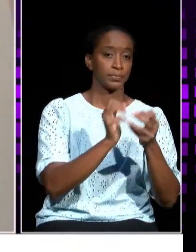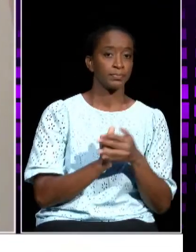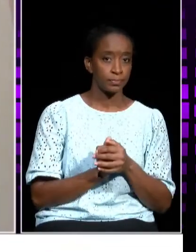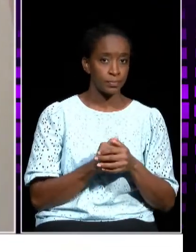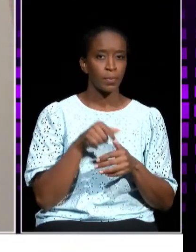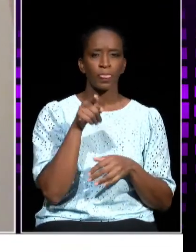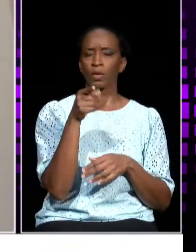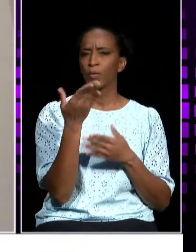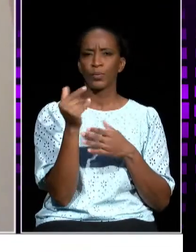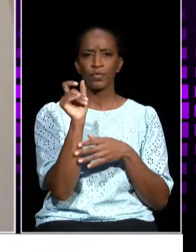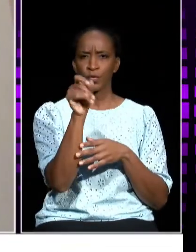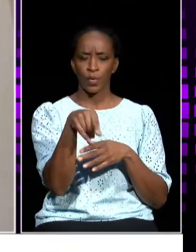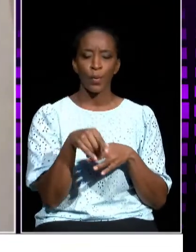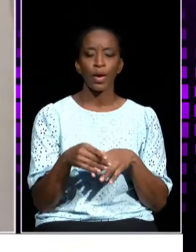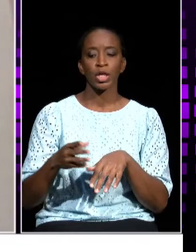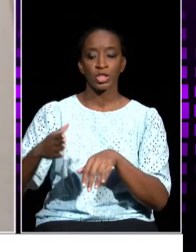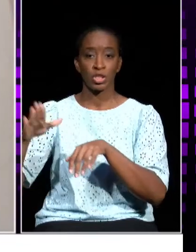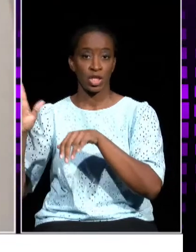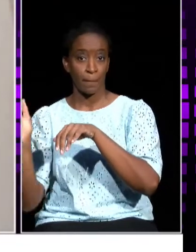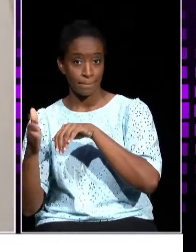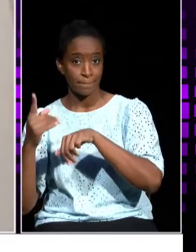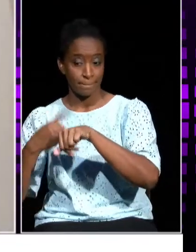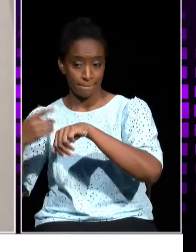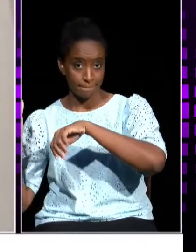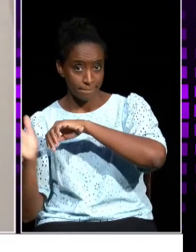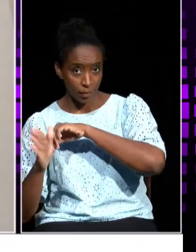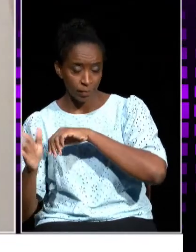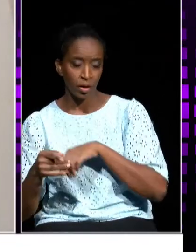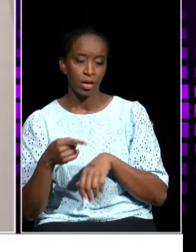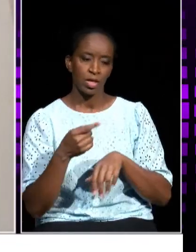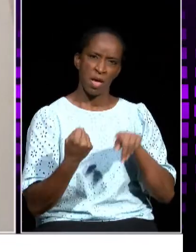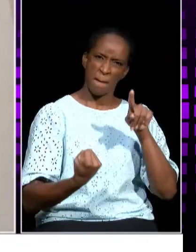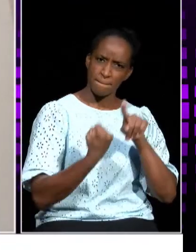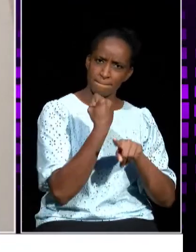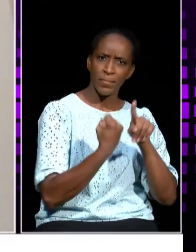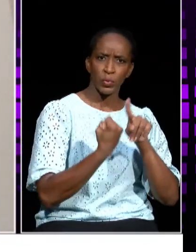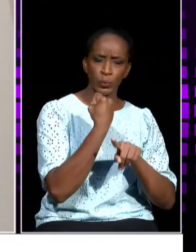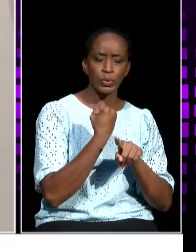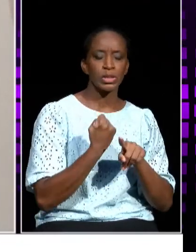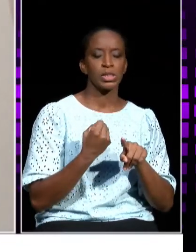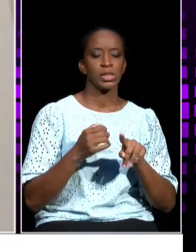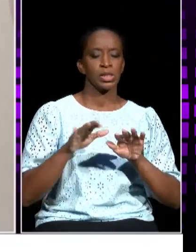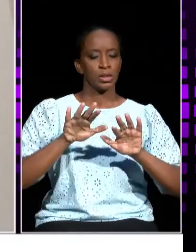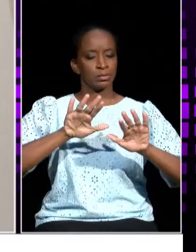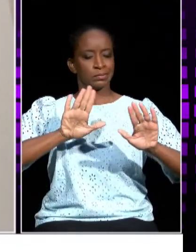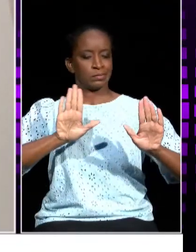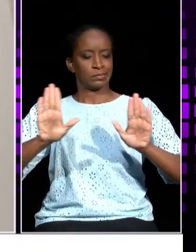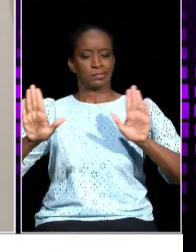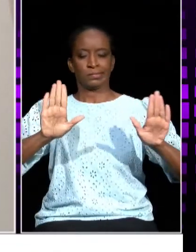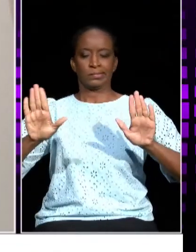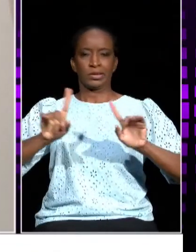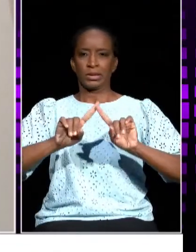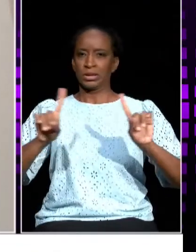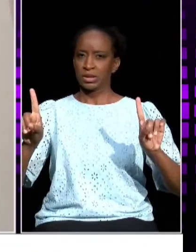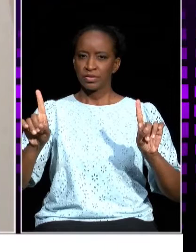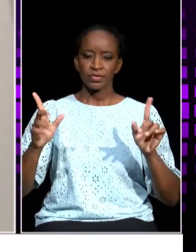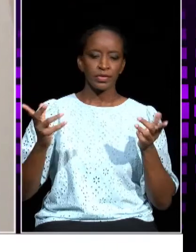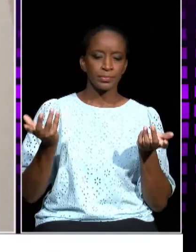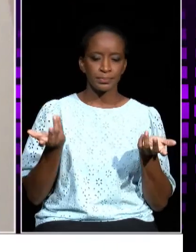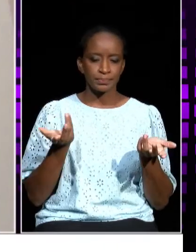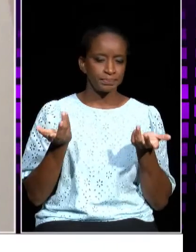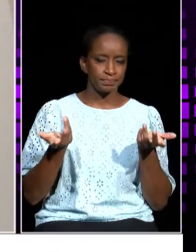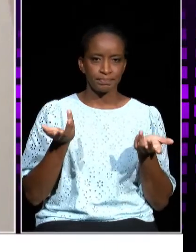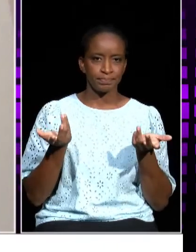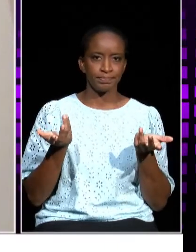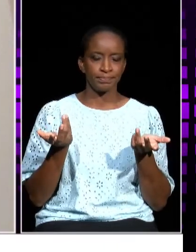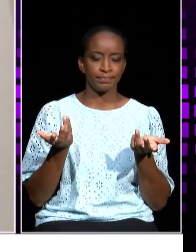between abuse and when it is just simple getting punished by lashes. When